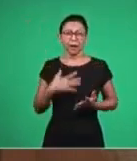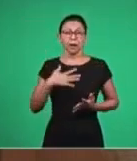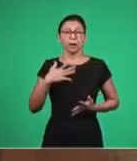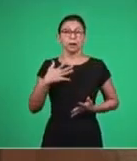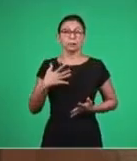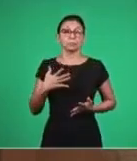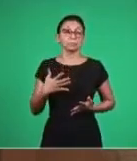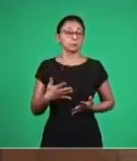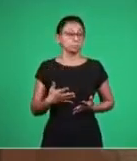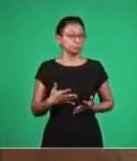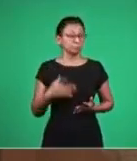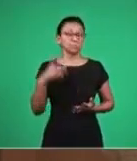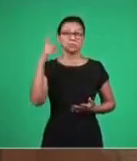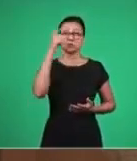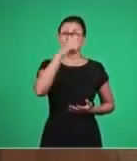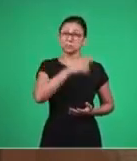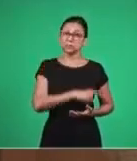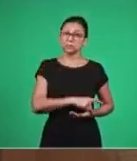all the world,